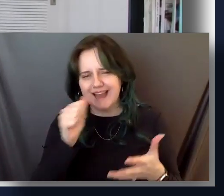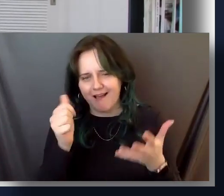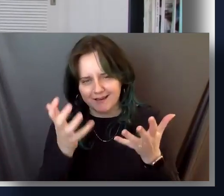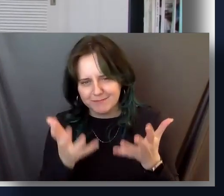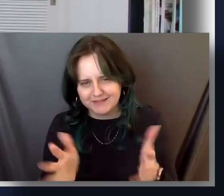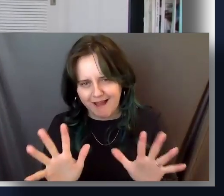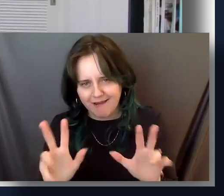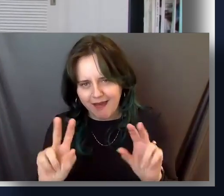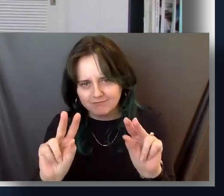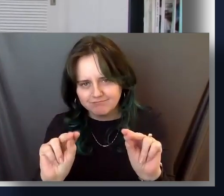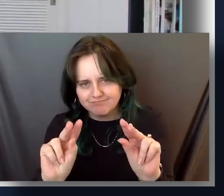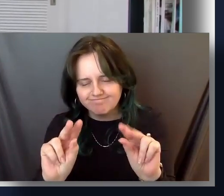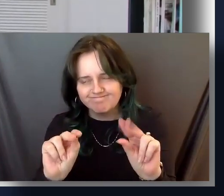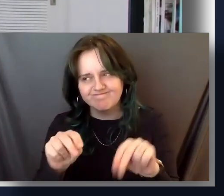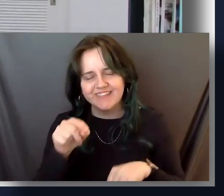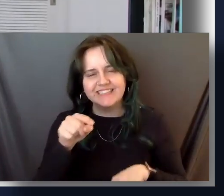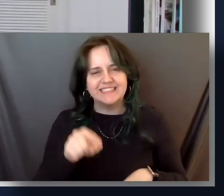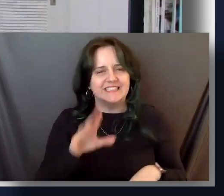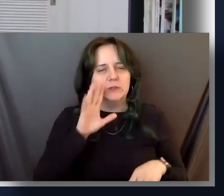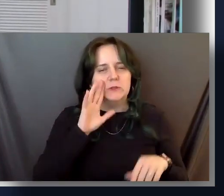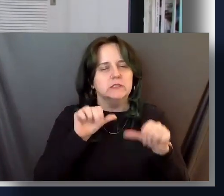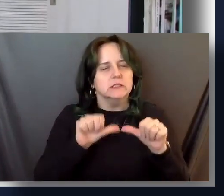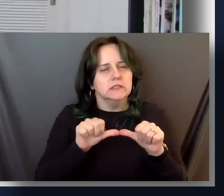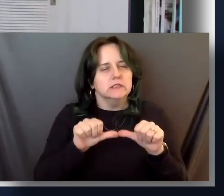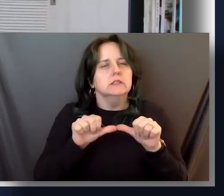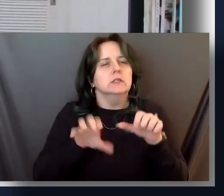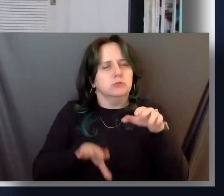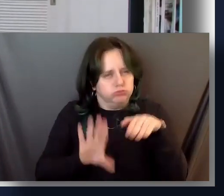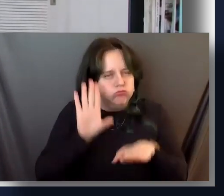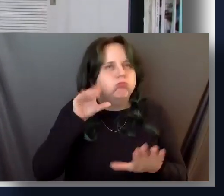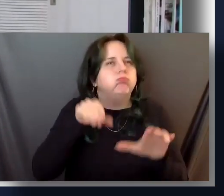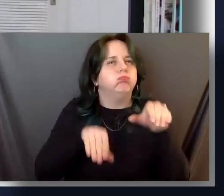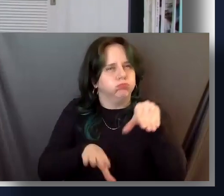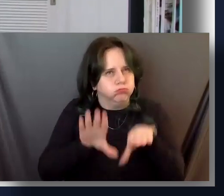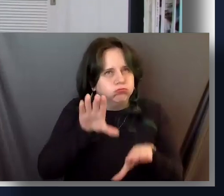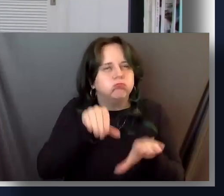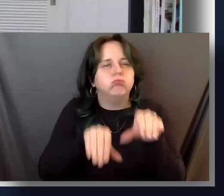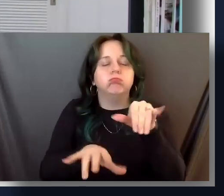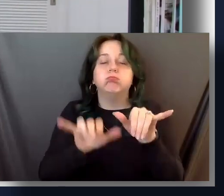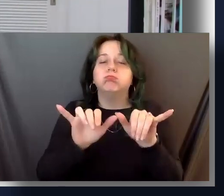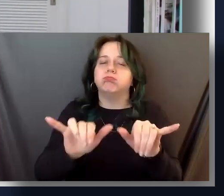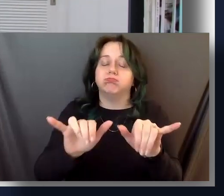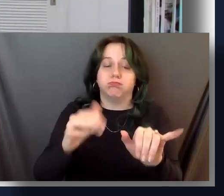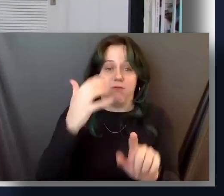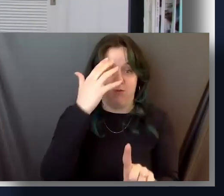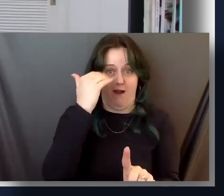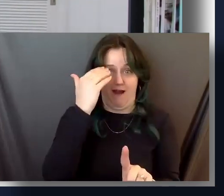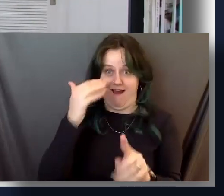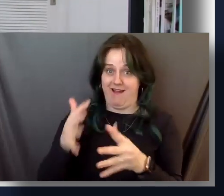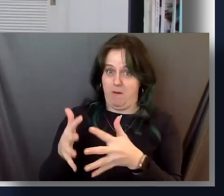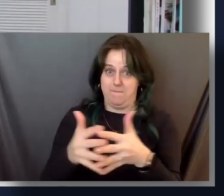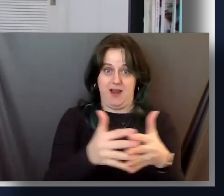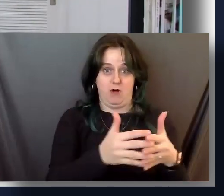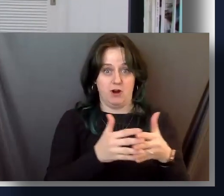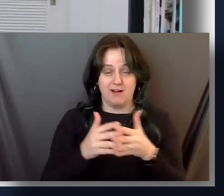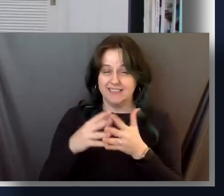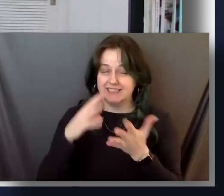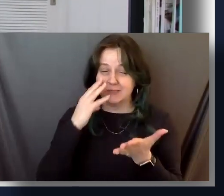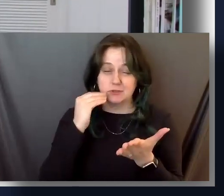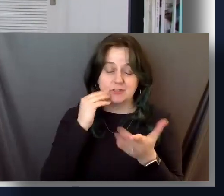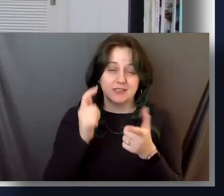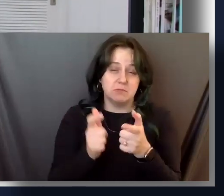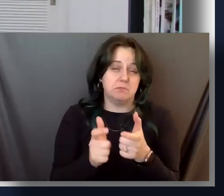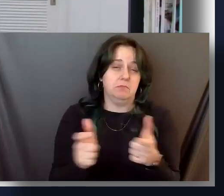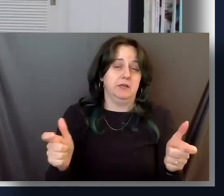Democrat is. It's going to be rocky because America is going through this